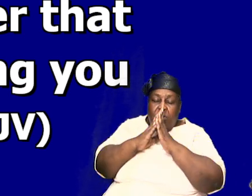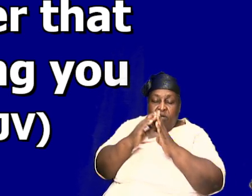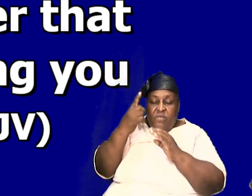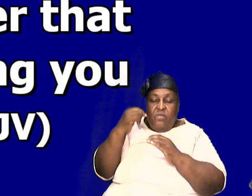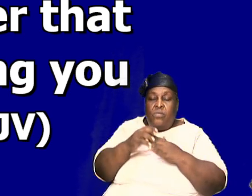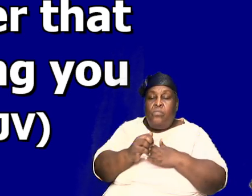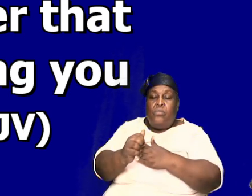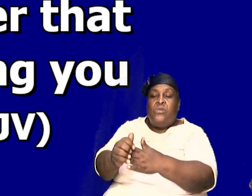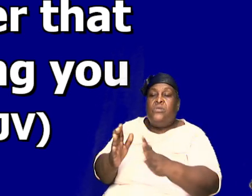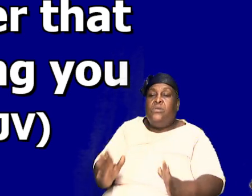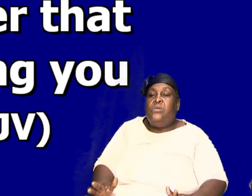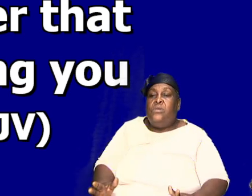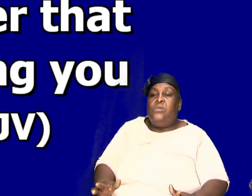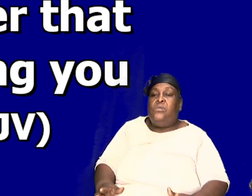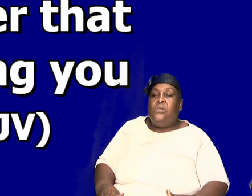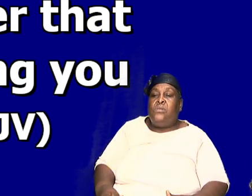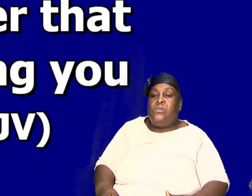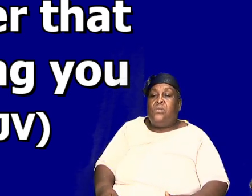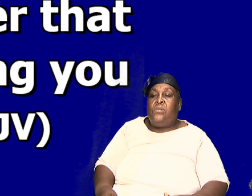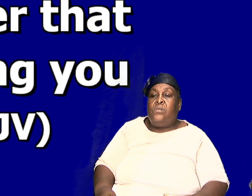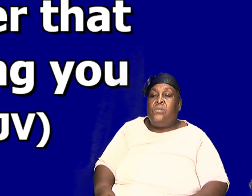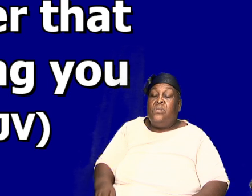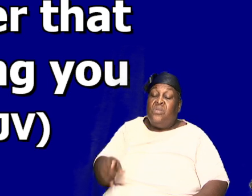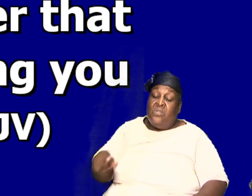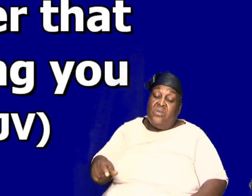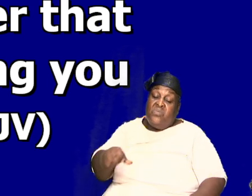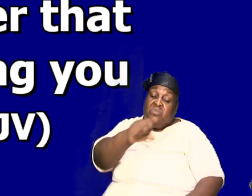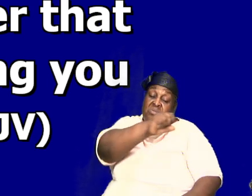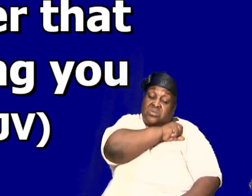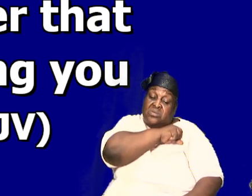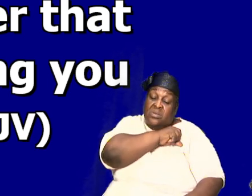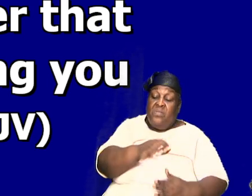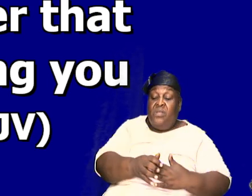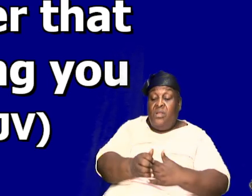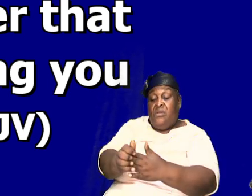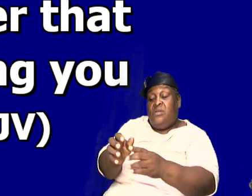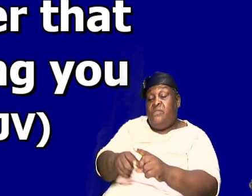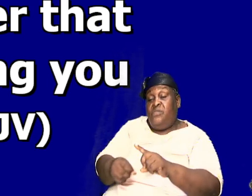right? Because this was the king who was the leader of the people,